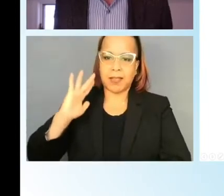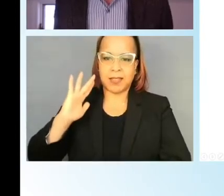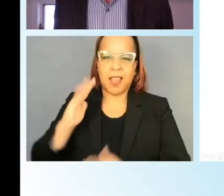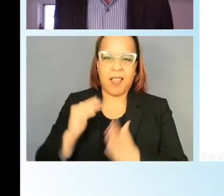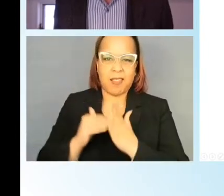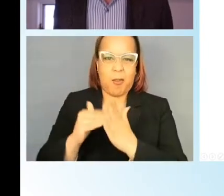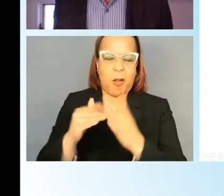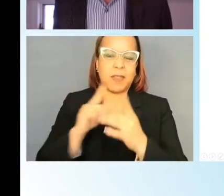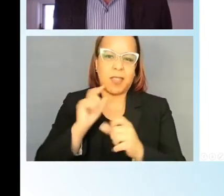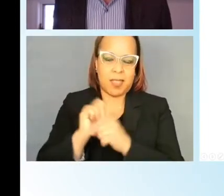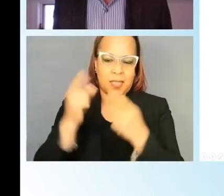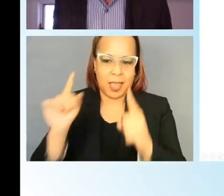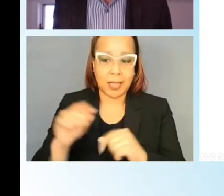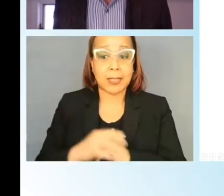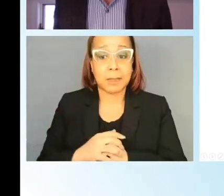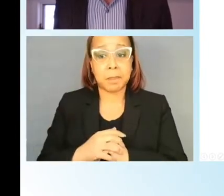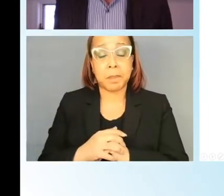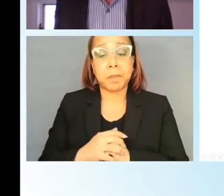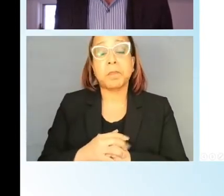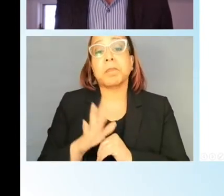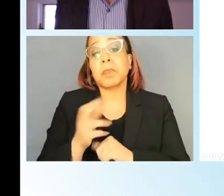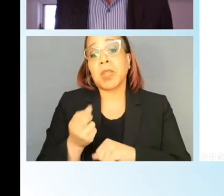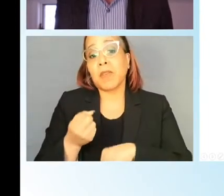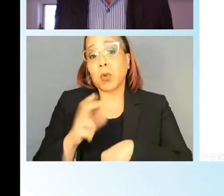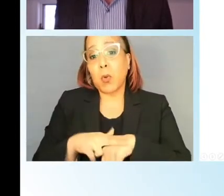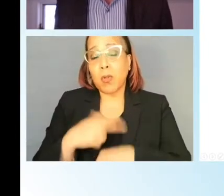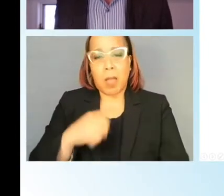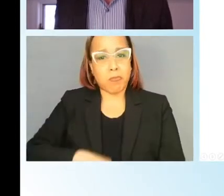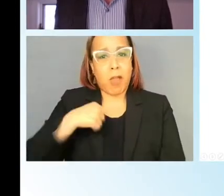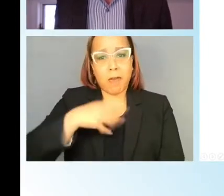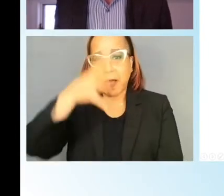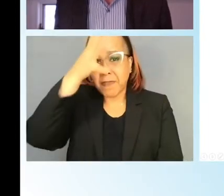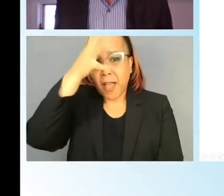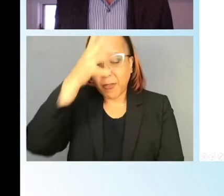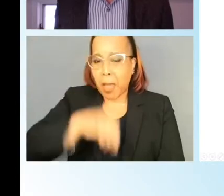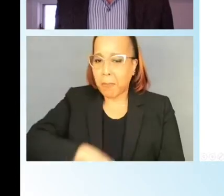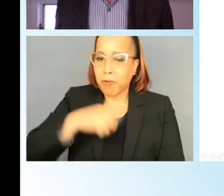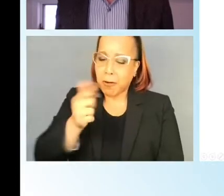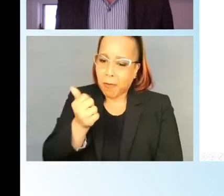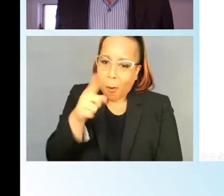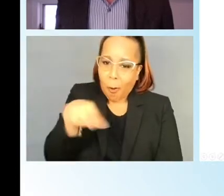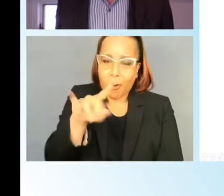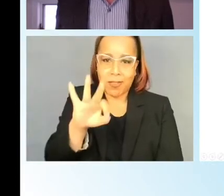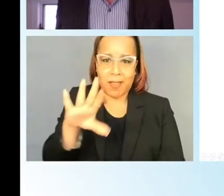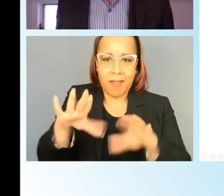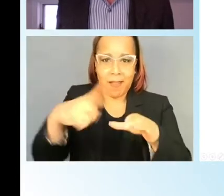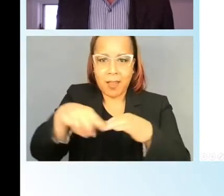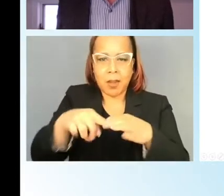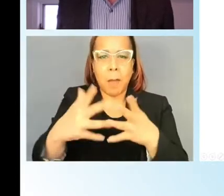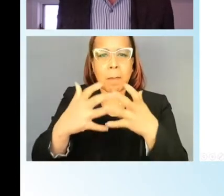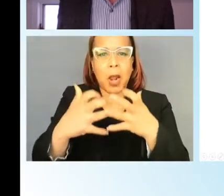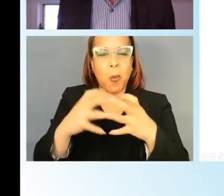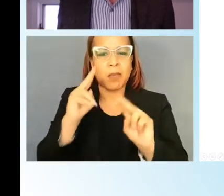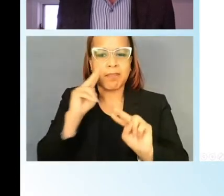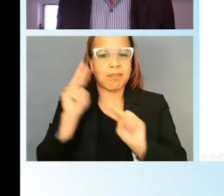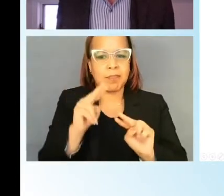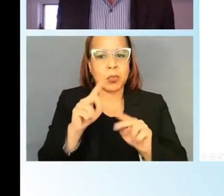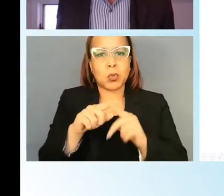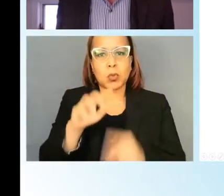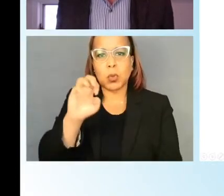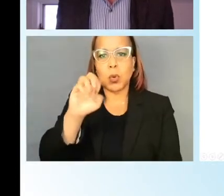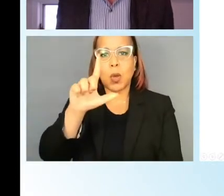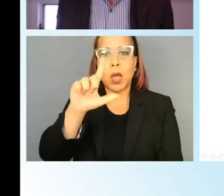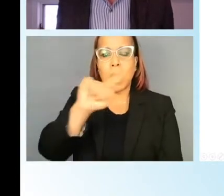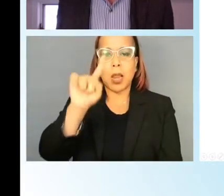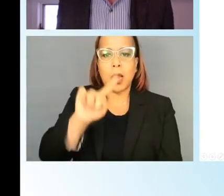case. Of course, I'm proud of my father. I'm proud of all of the members of the nine. But I want to draw attention to Elizabeth Eckford in